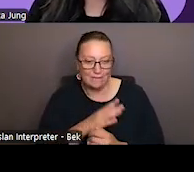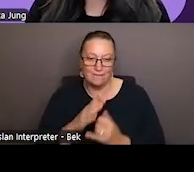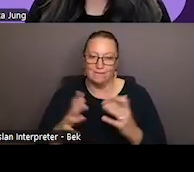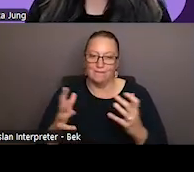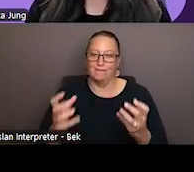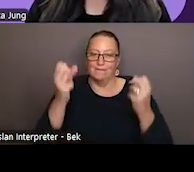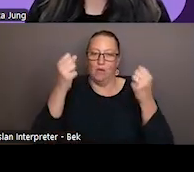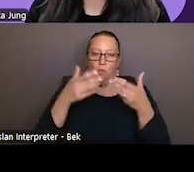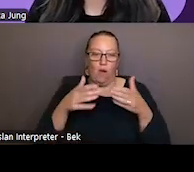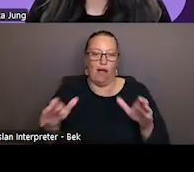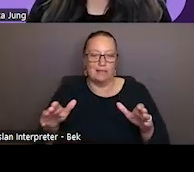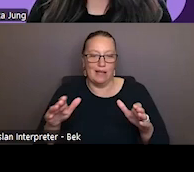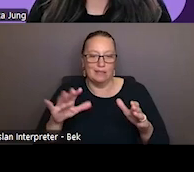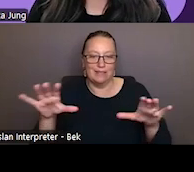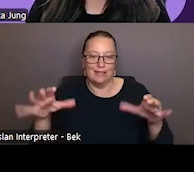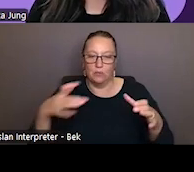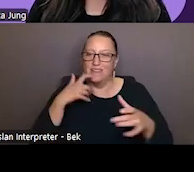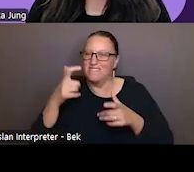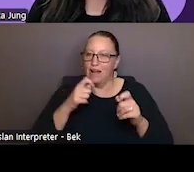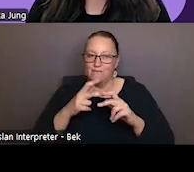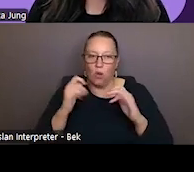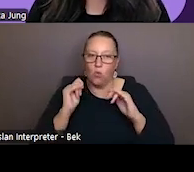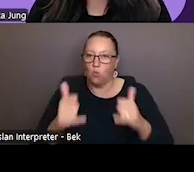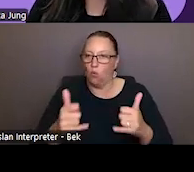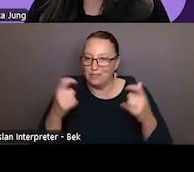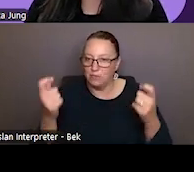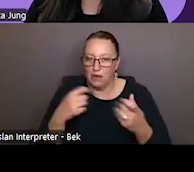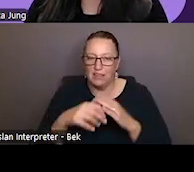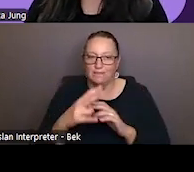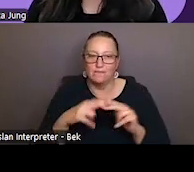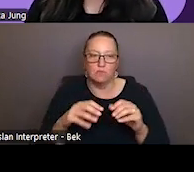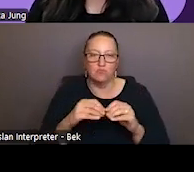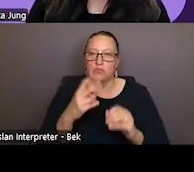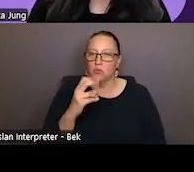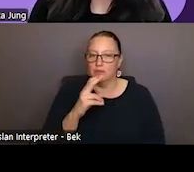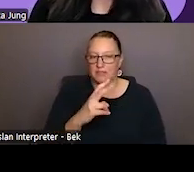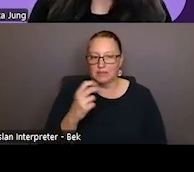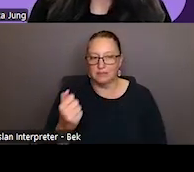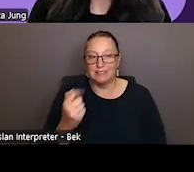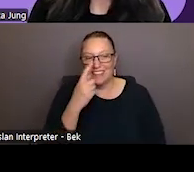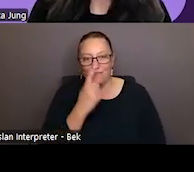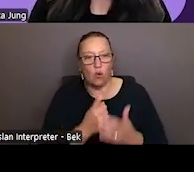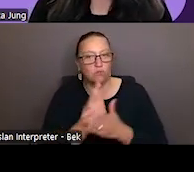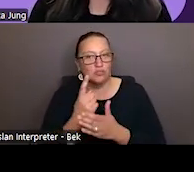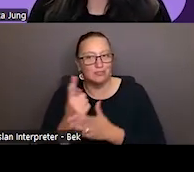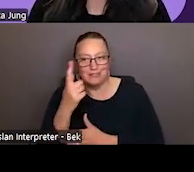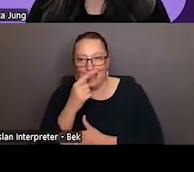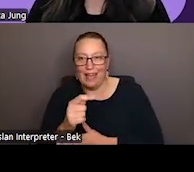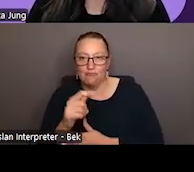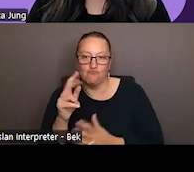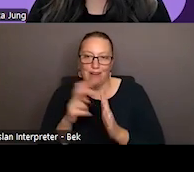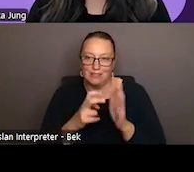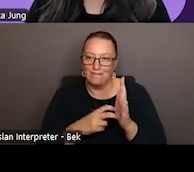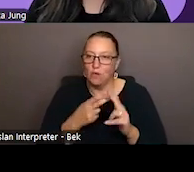2026. The location of the ceremony will be announced in the coming months with options to register for the event.